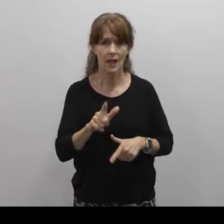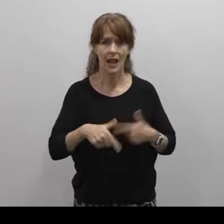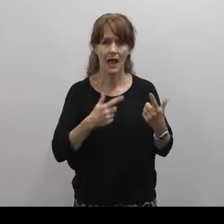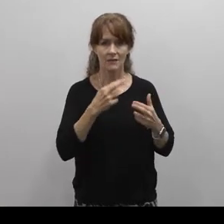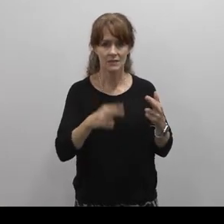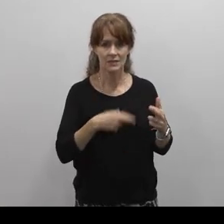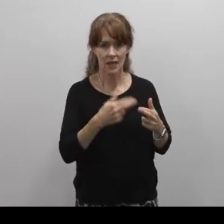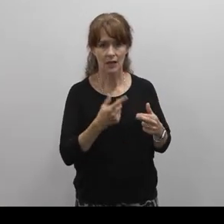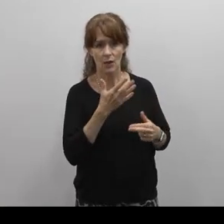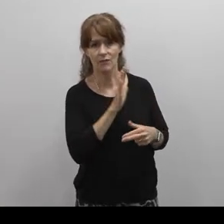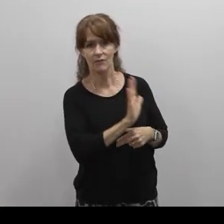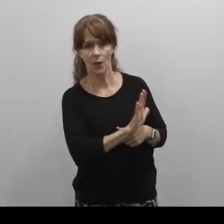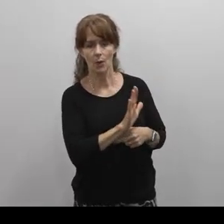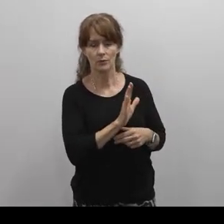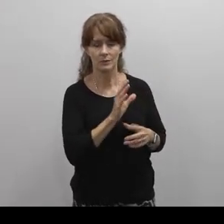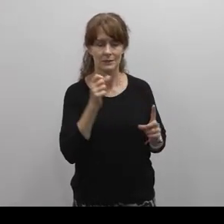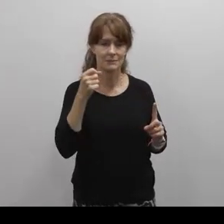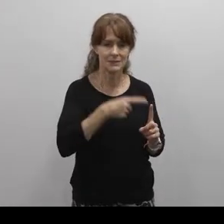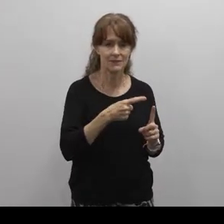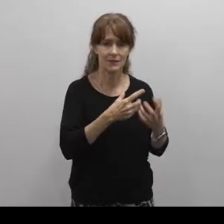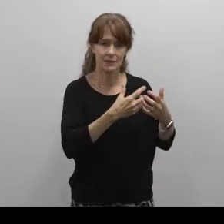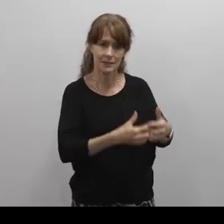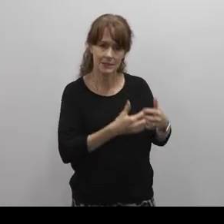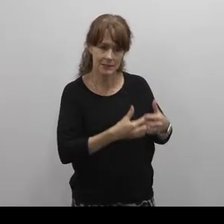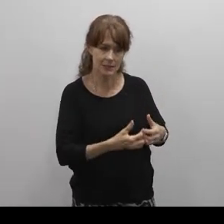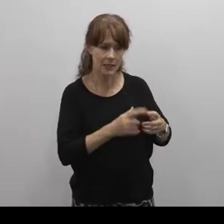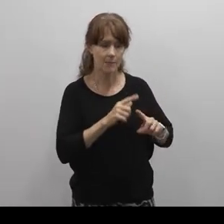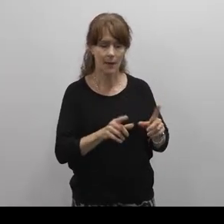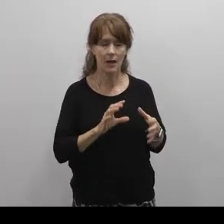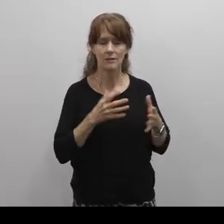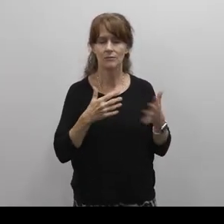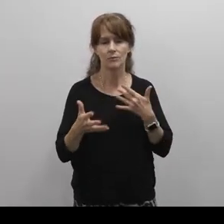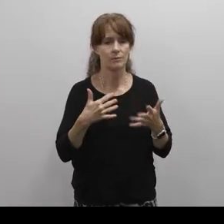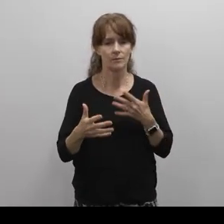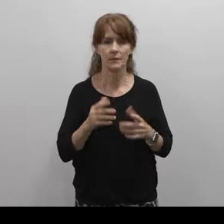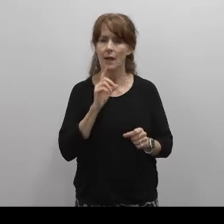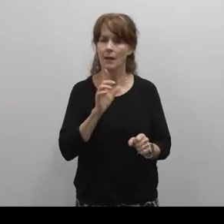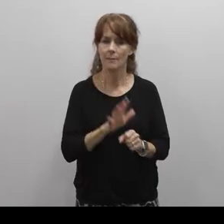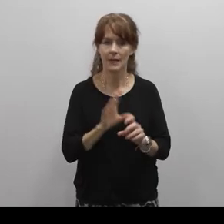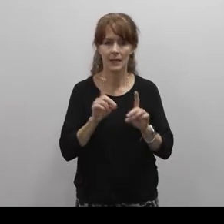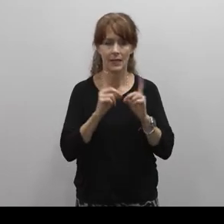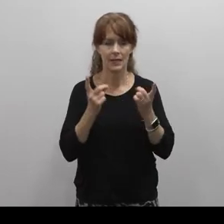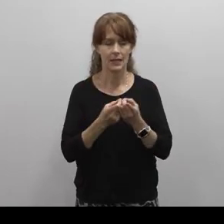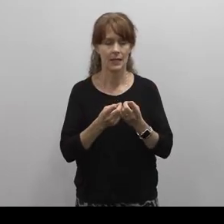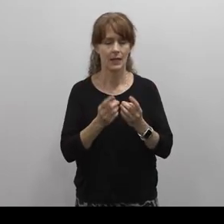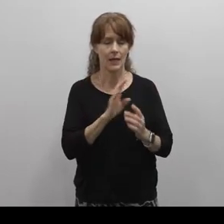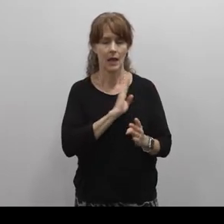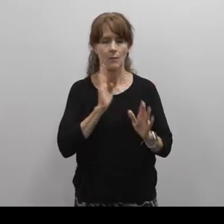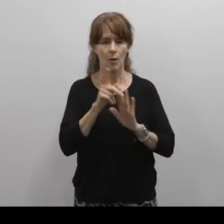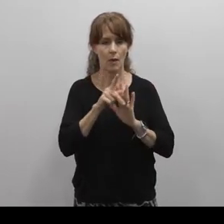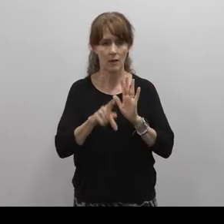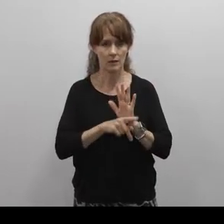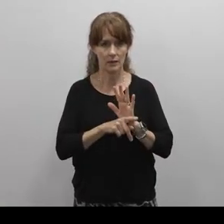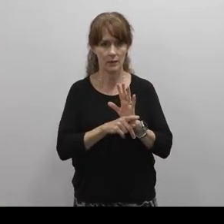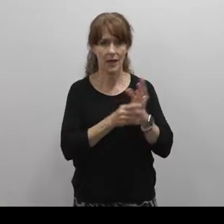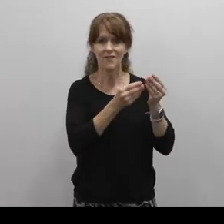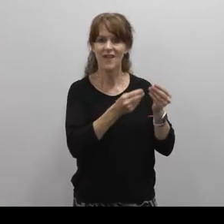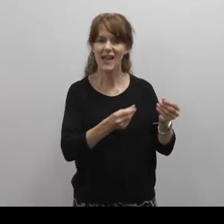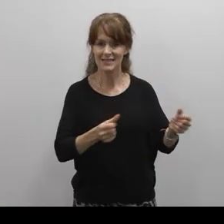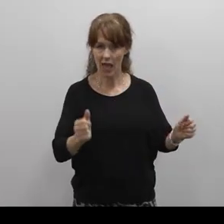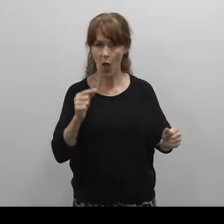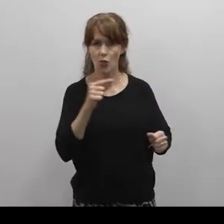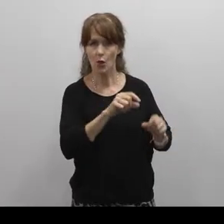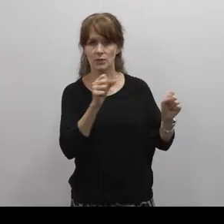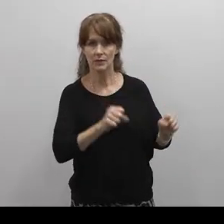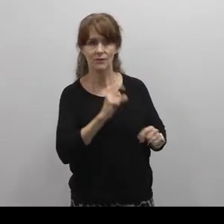cycle of those specific components. But regardless, we want to commit as a district and via board policy to in fact phase those systems out